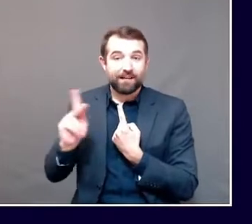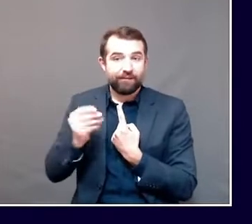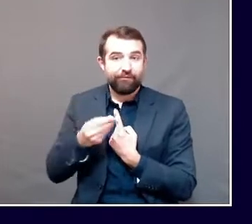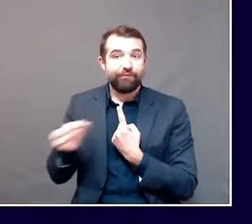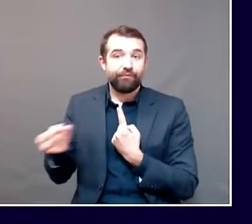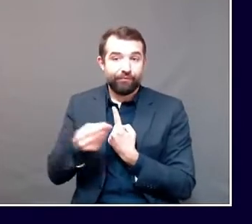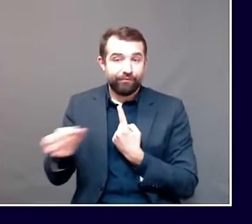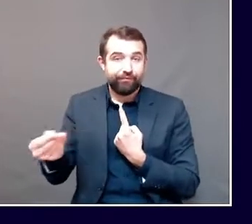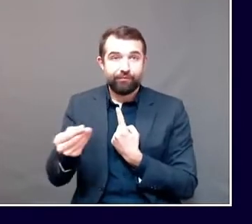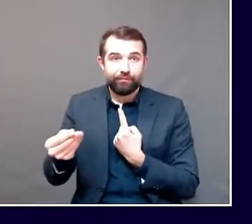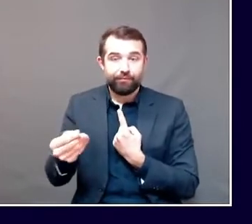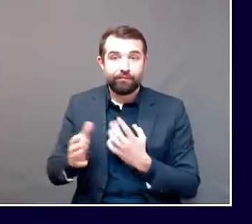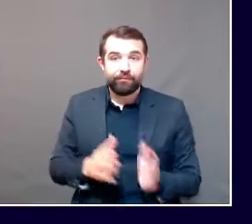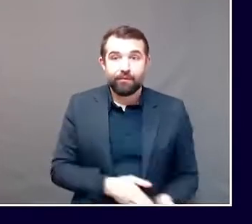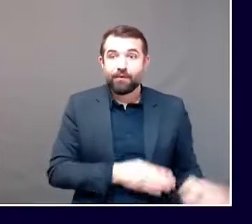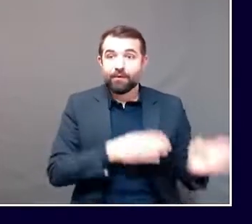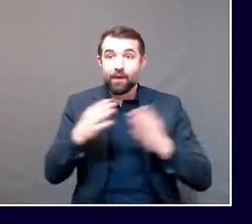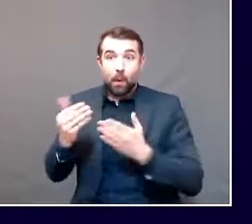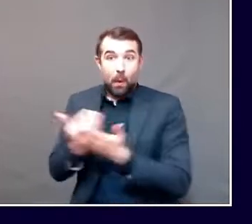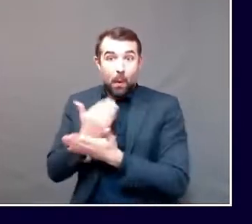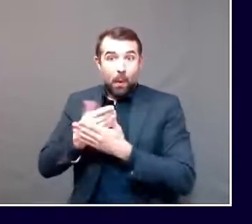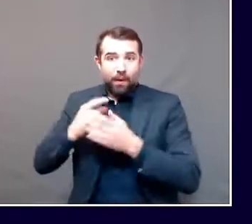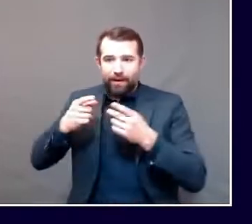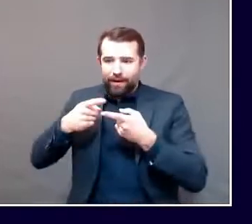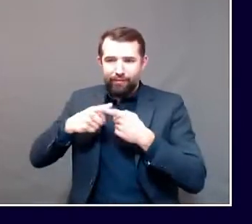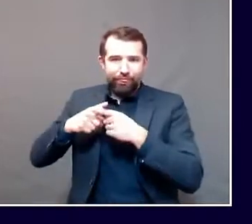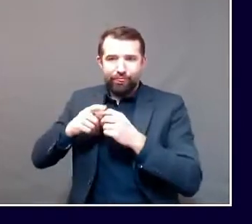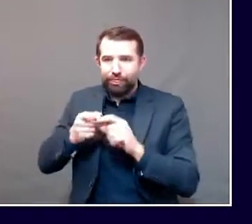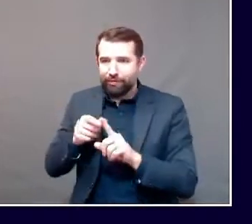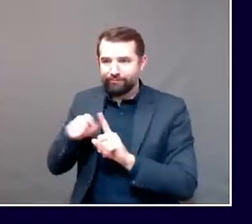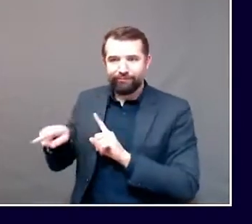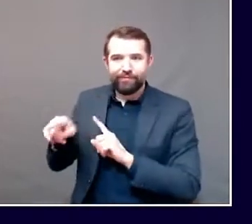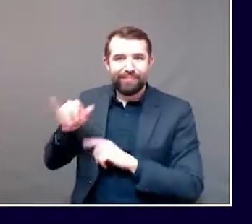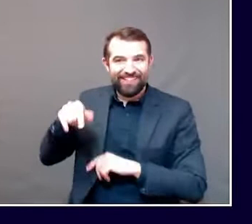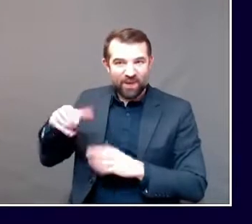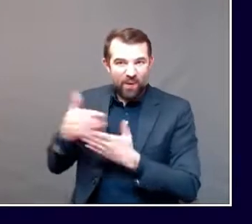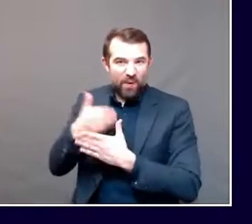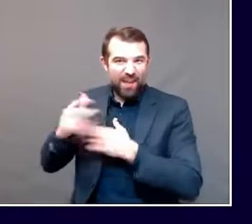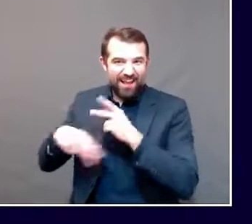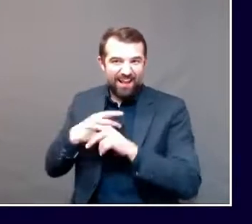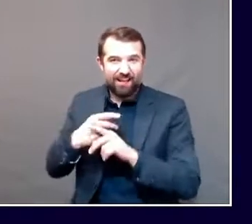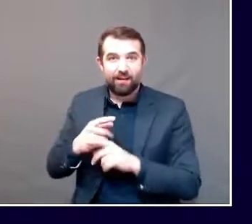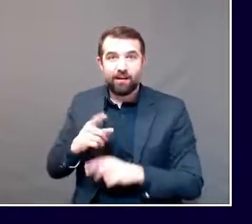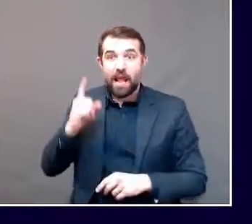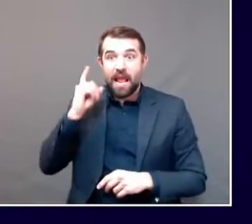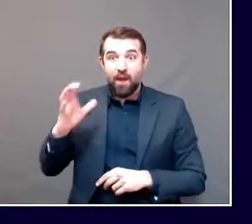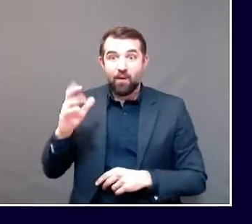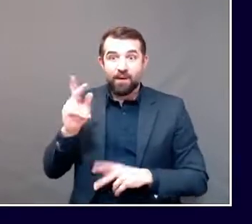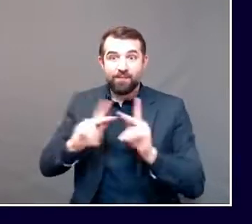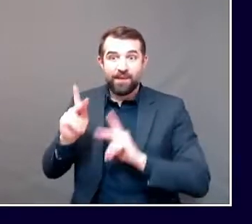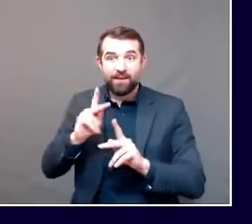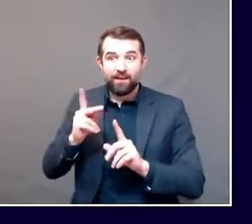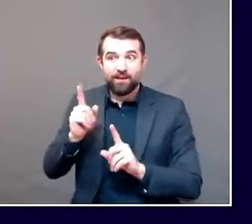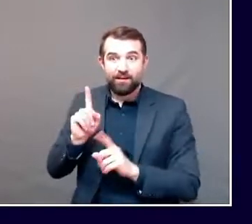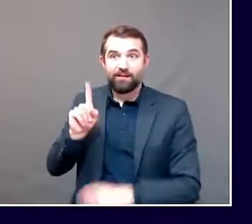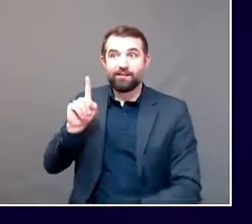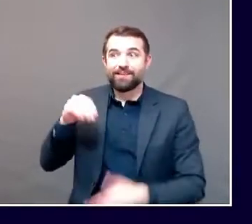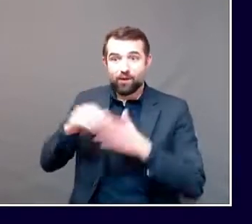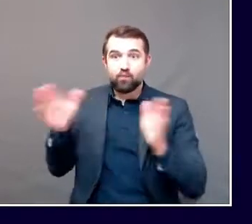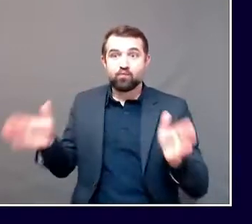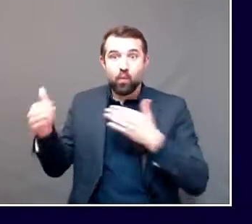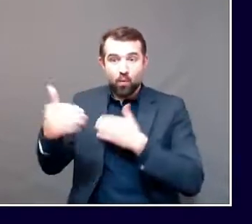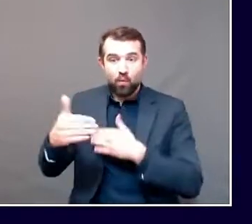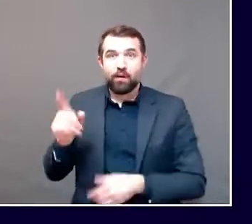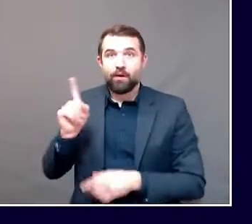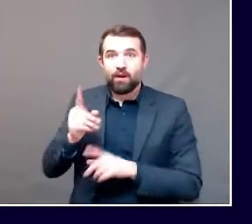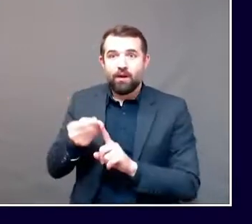15 or 25 people. That reflects the fact that the virus spreads the same way through the air,